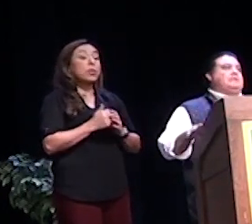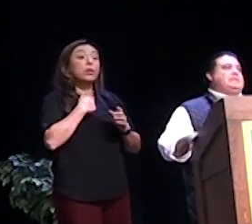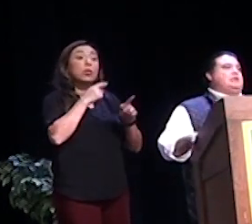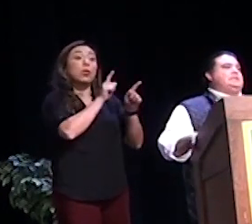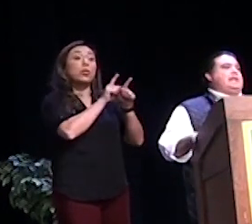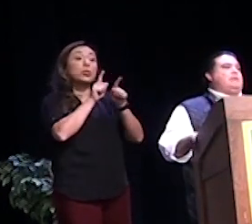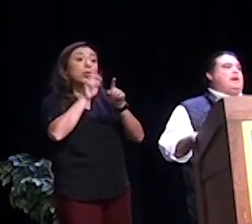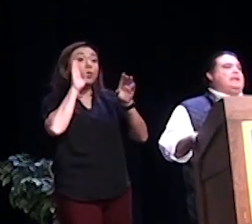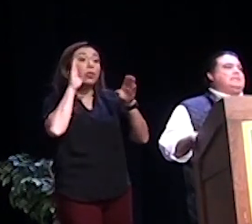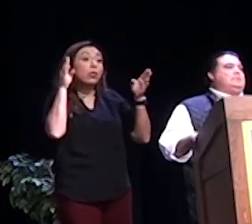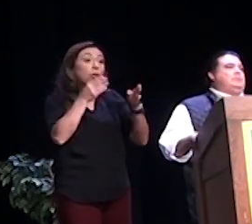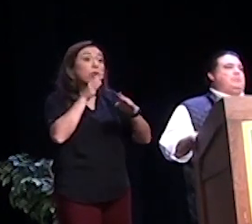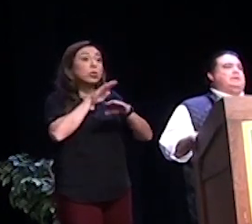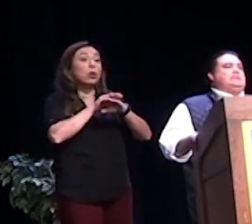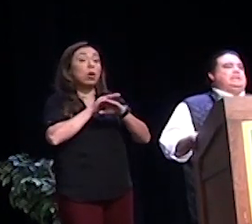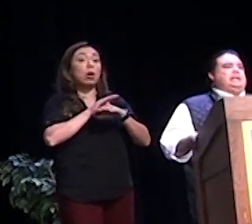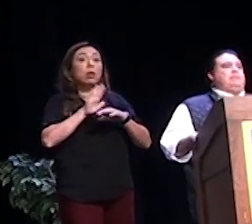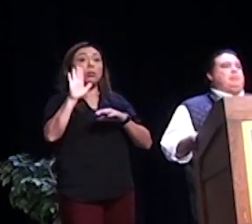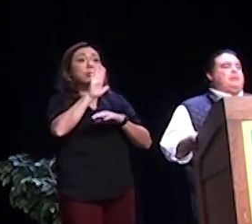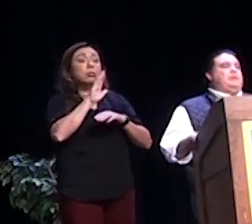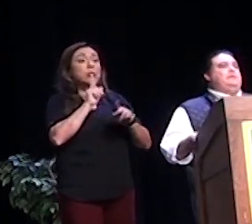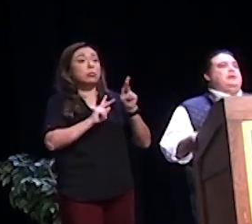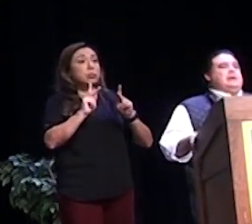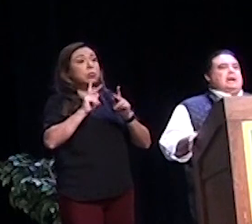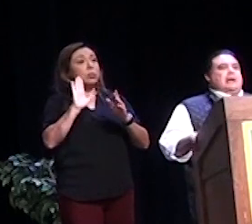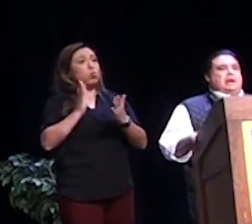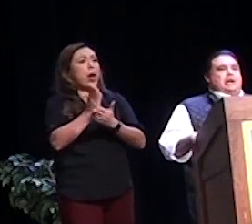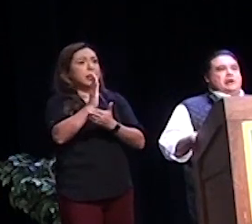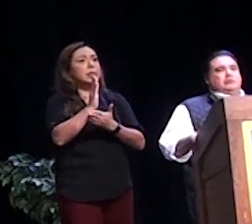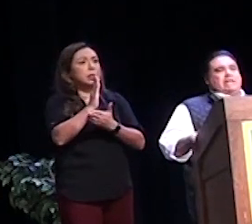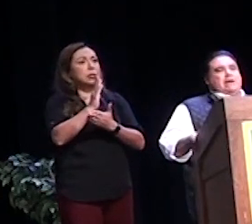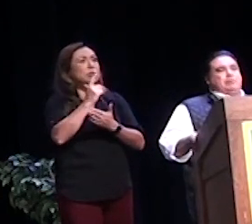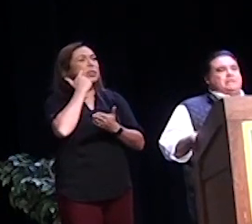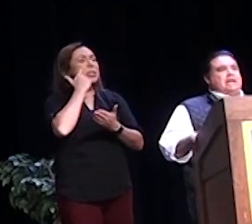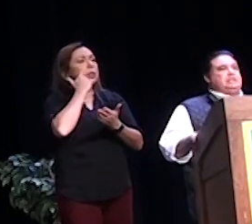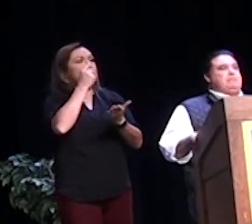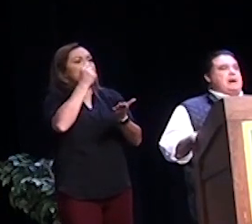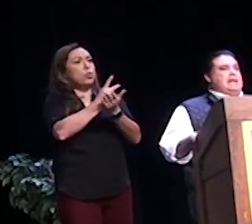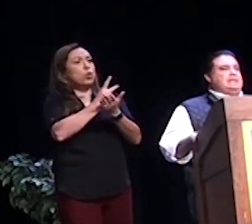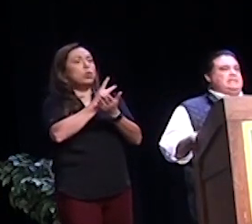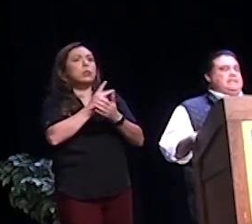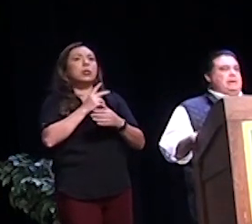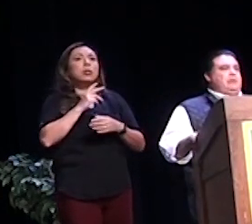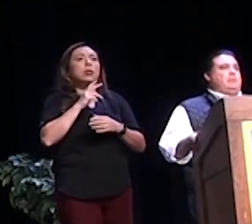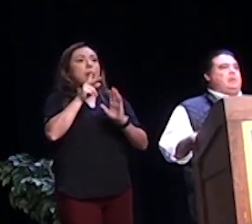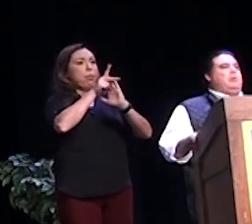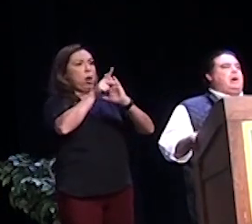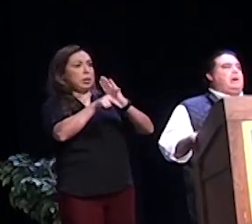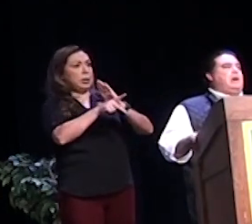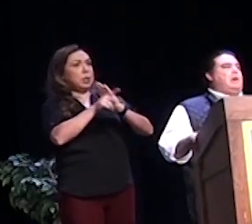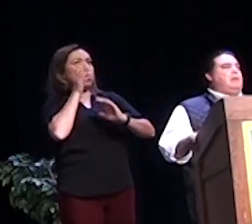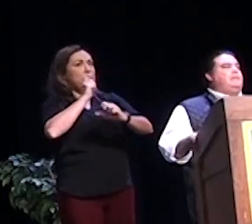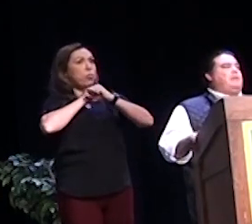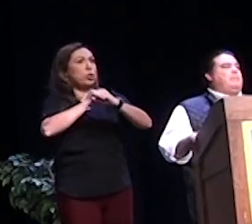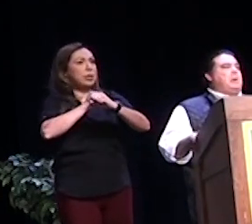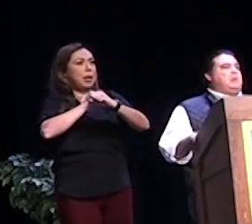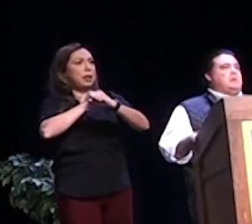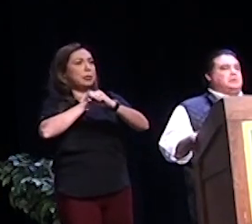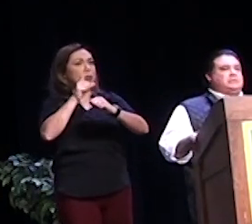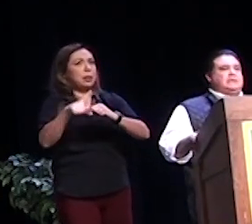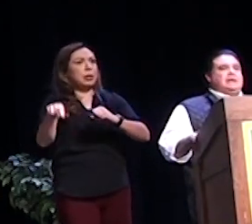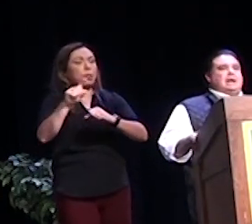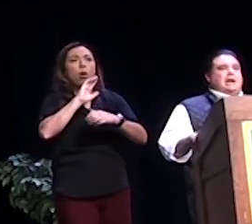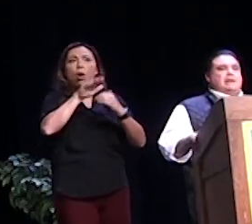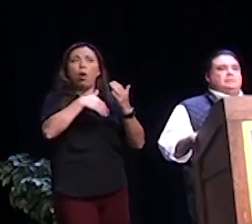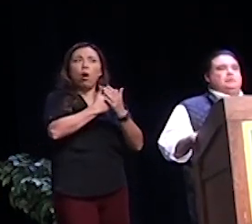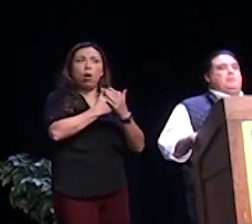We're also focusing on tenant rights. We recently approved a new tenant protection policy that we are requiring all of